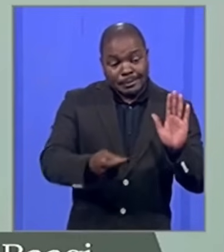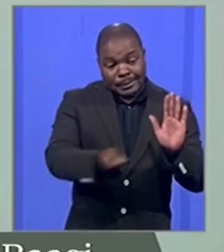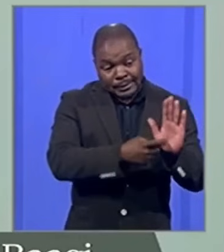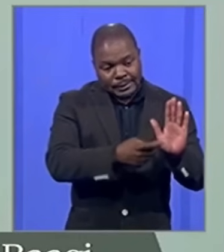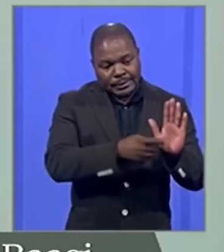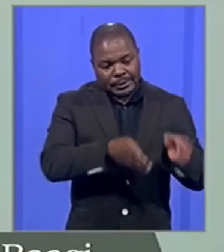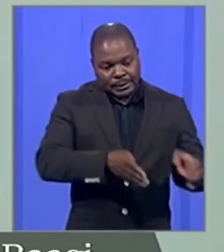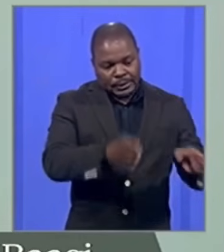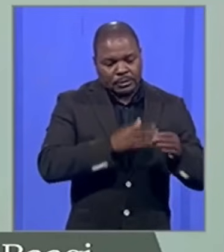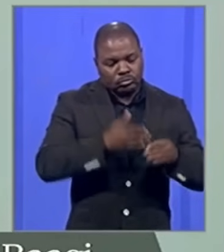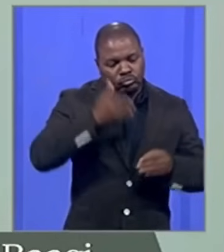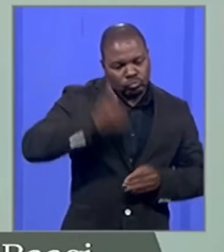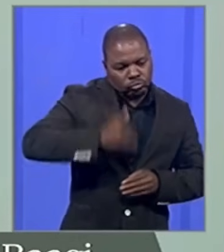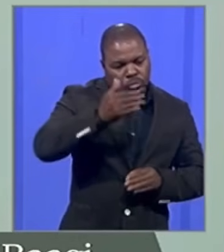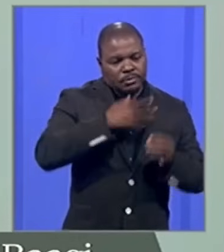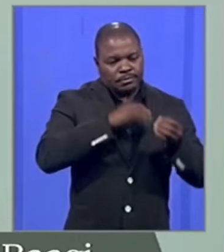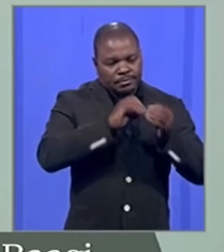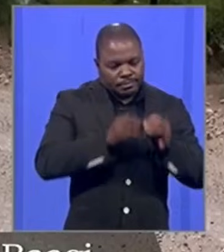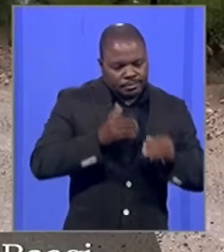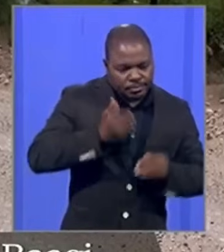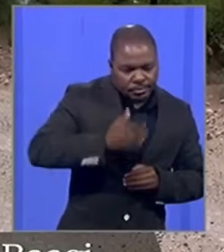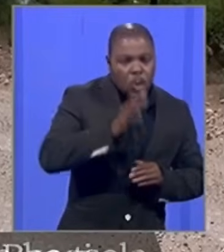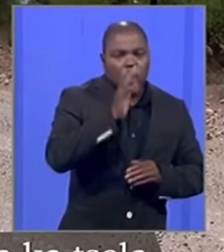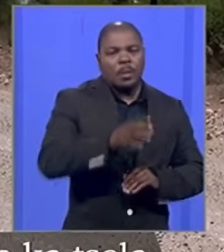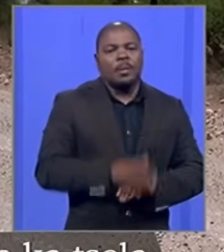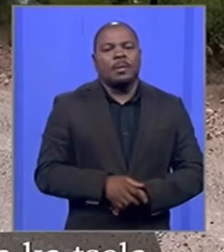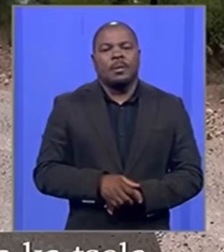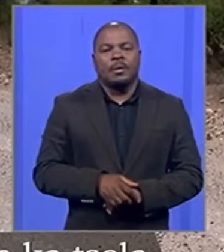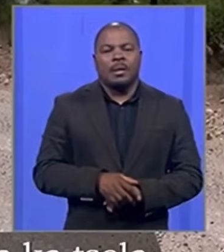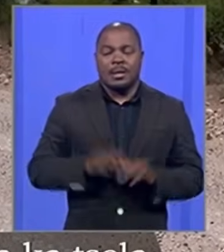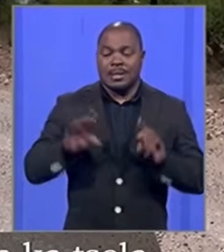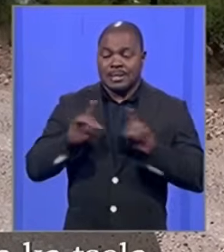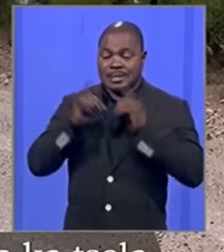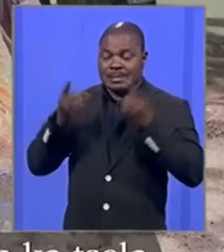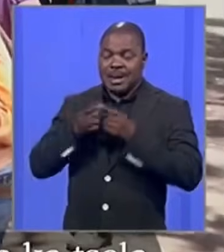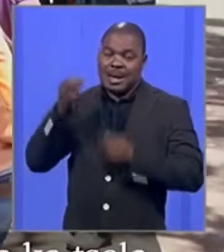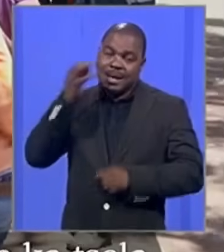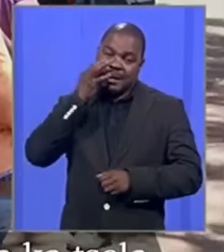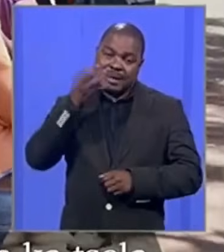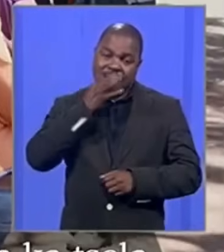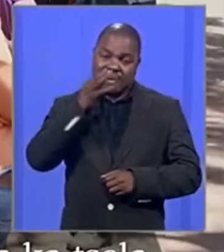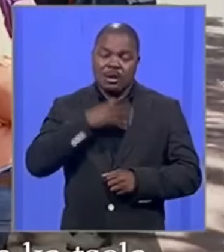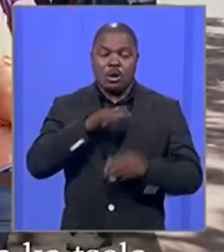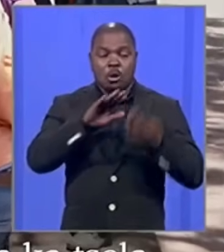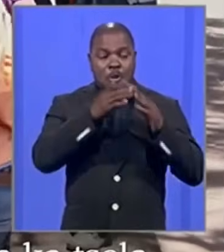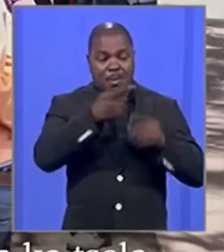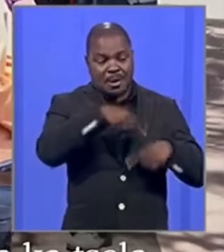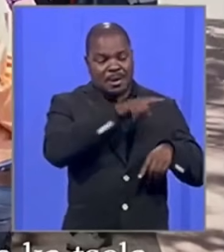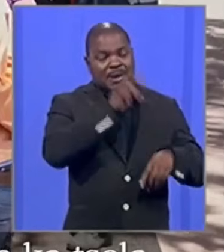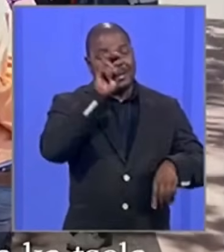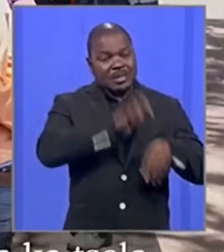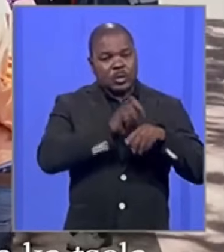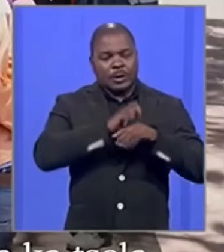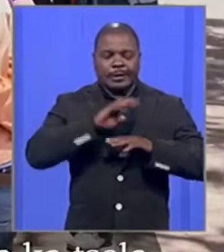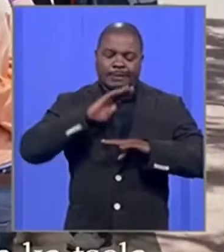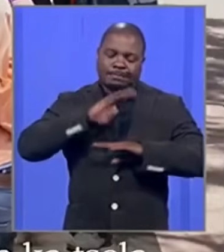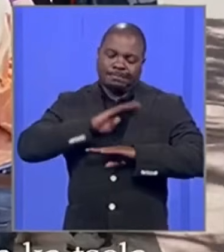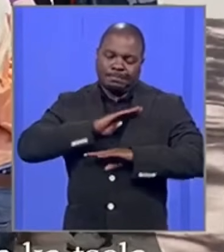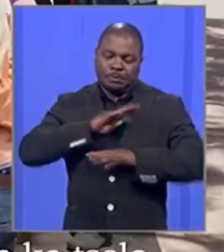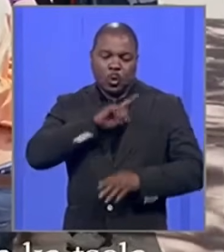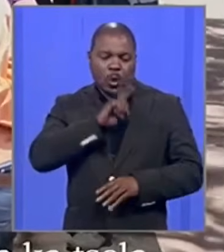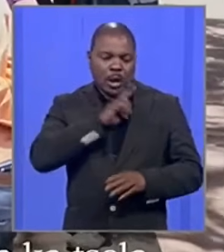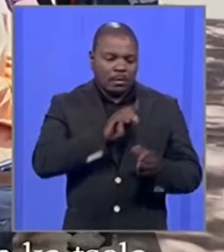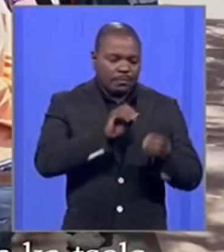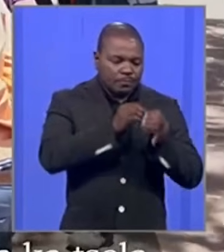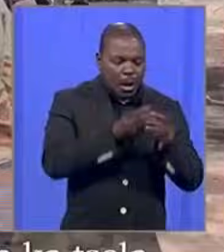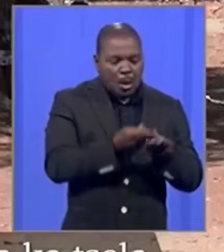re maintain re bankanya jang go ya pele. Lefapha le a re ga jaana baagi ba tshwanetse fela ke go kgotsofalla go tlhabololwa